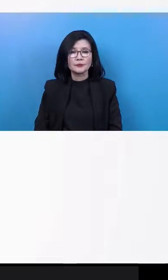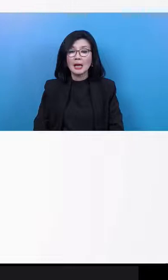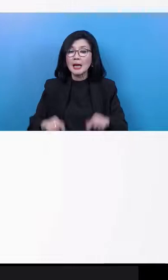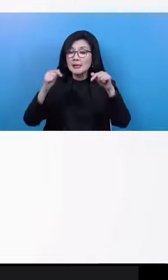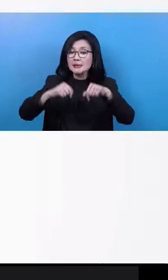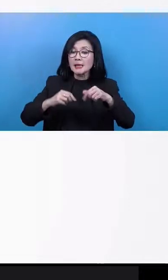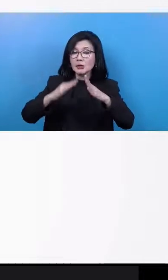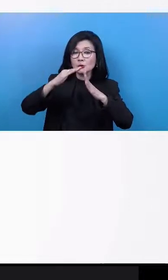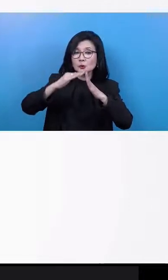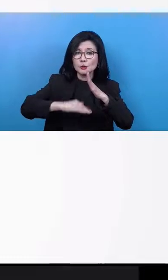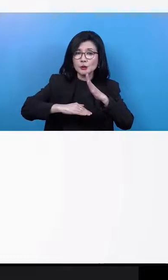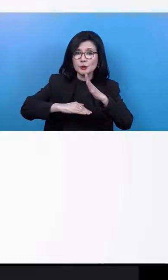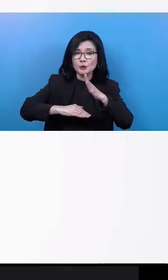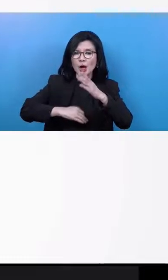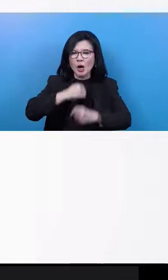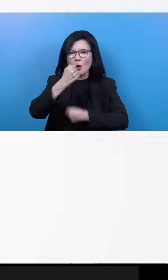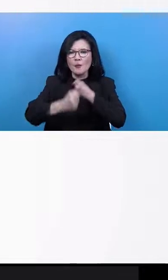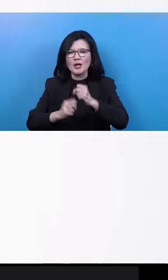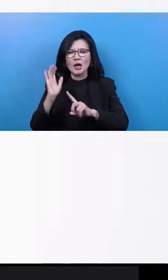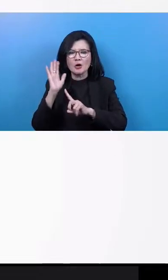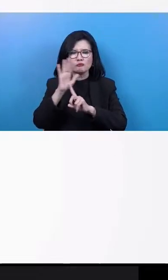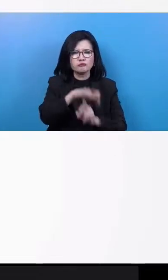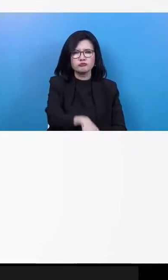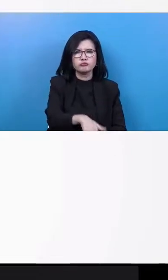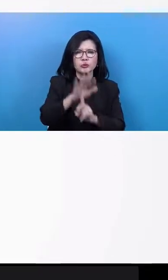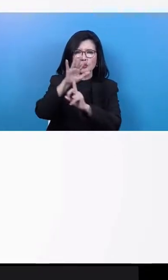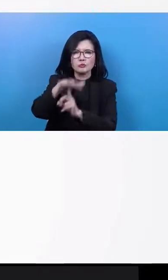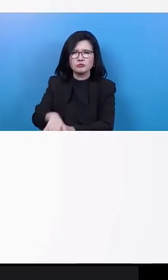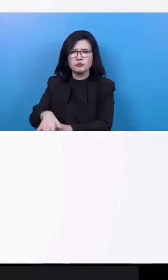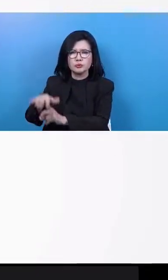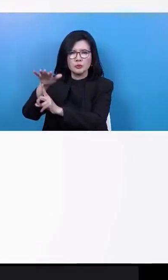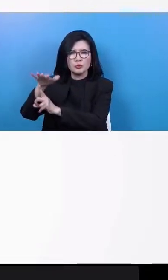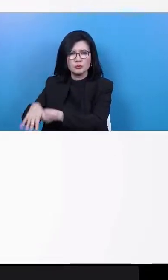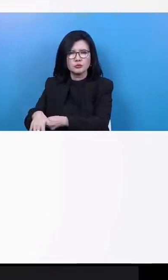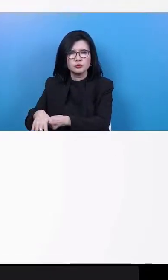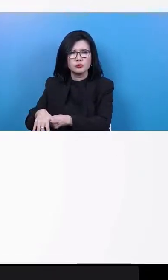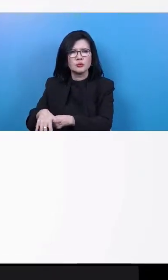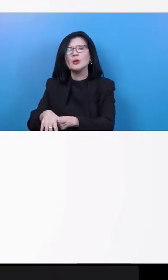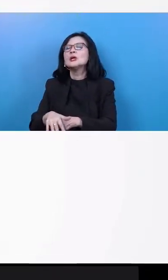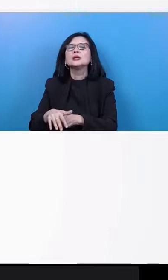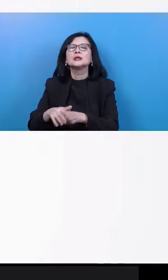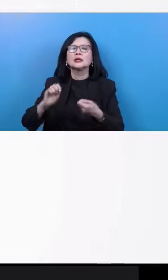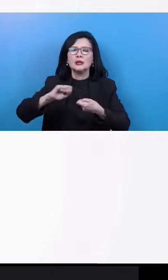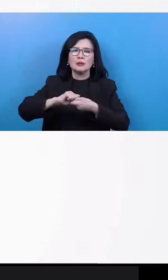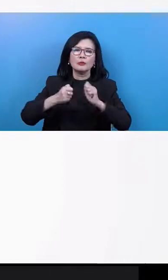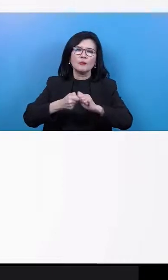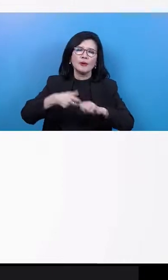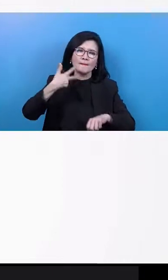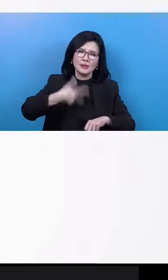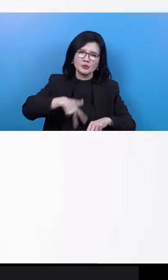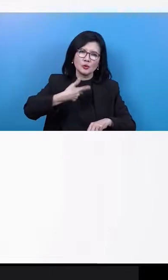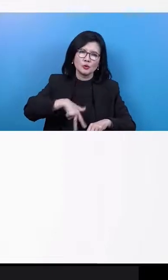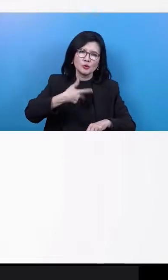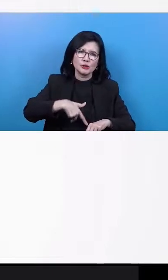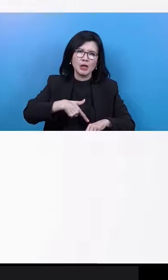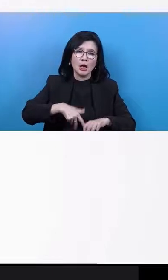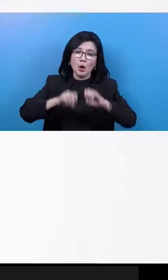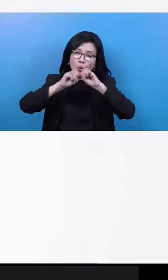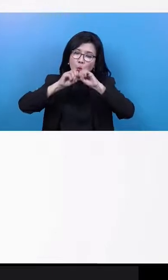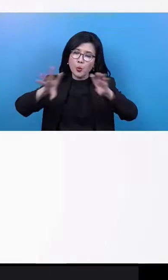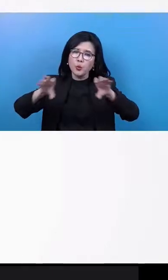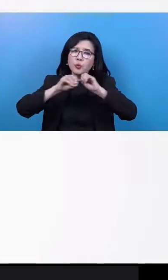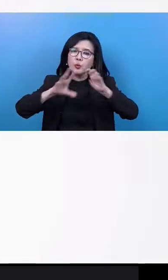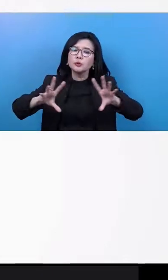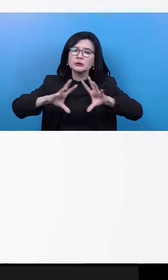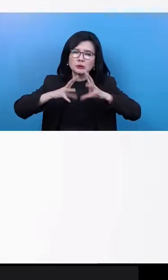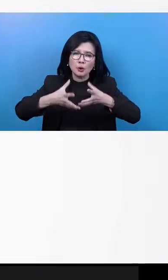the region had to face. That was globally announced about border closures that affected trade,